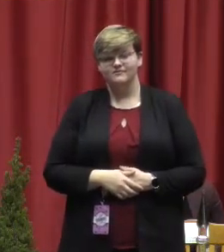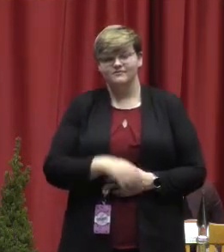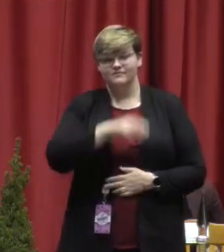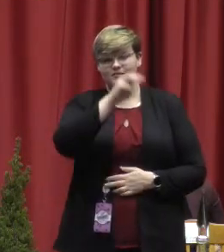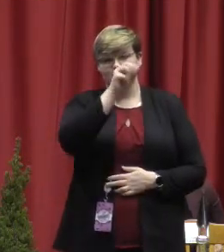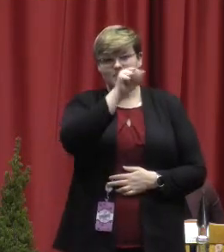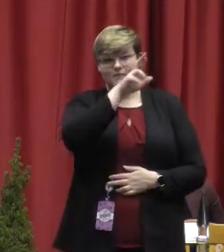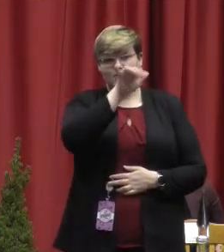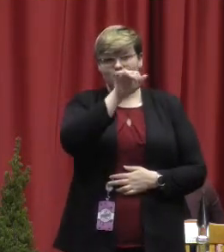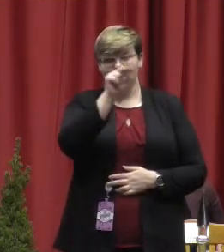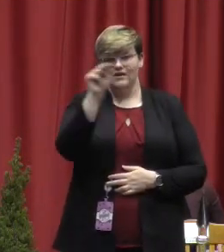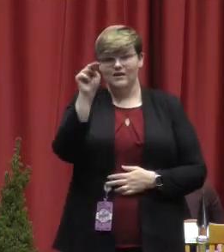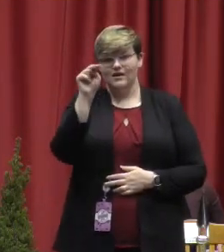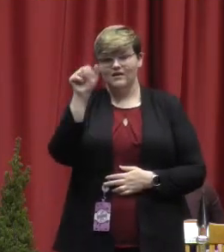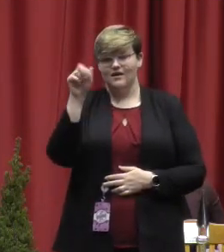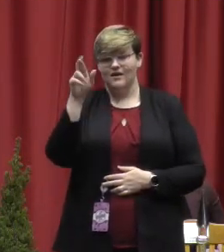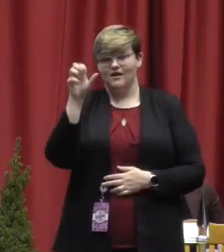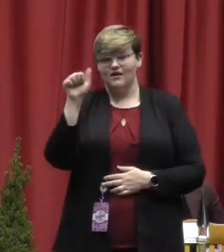Marianne Barragon,